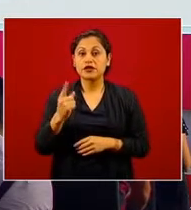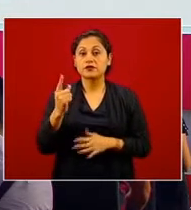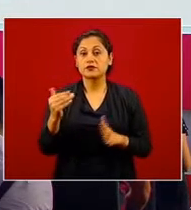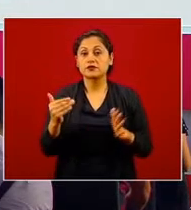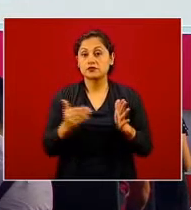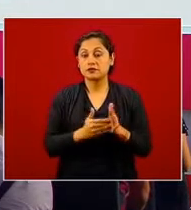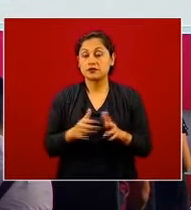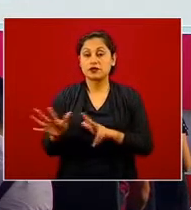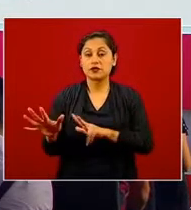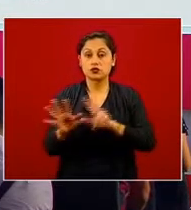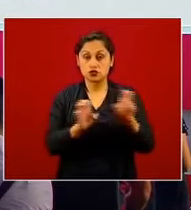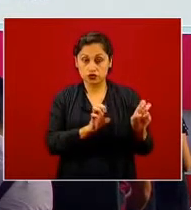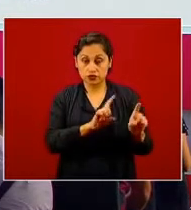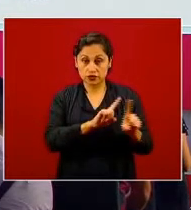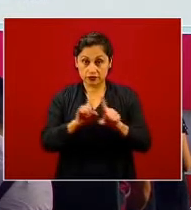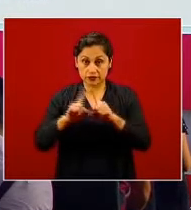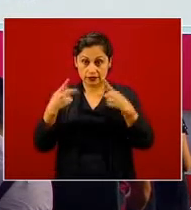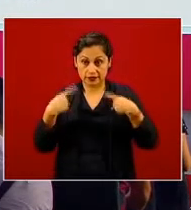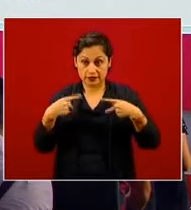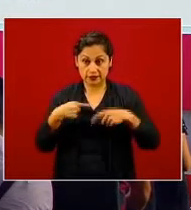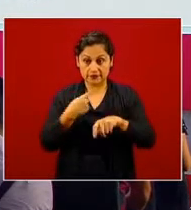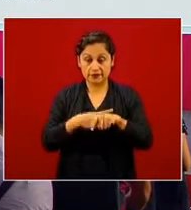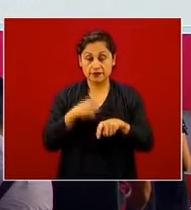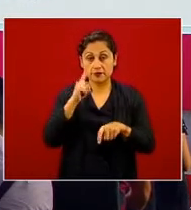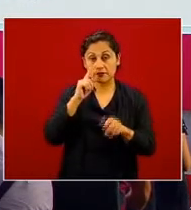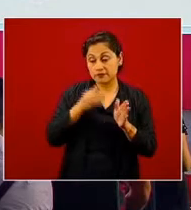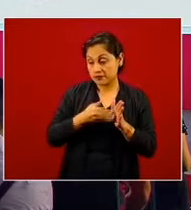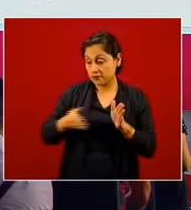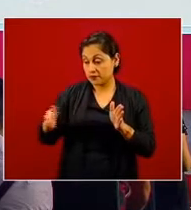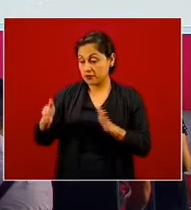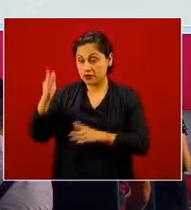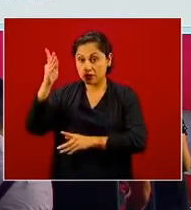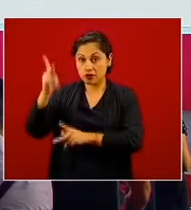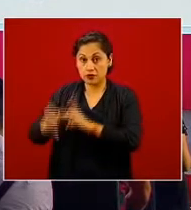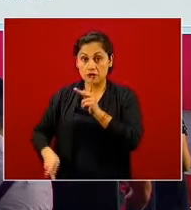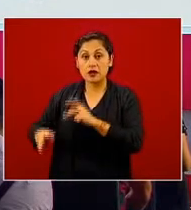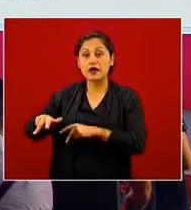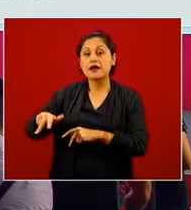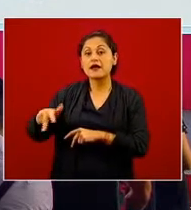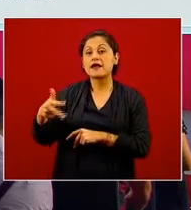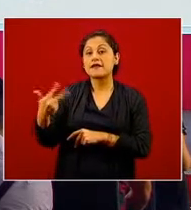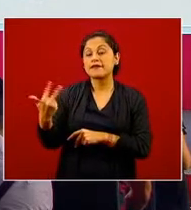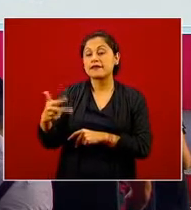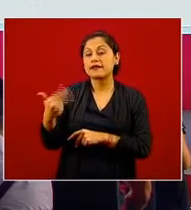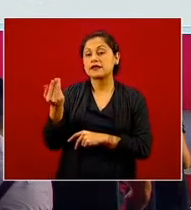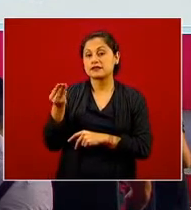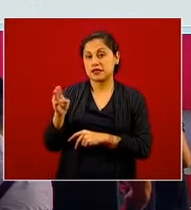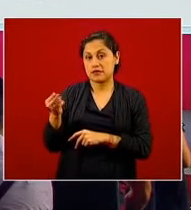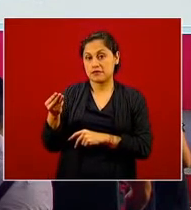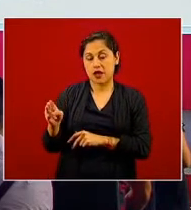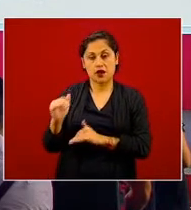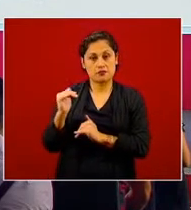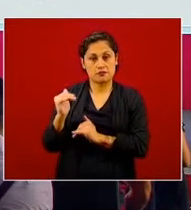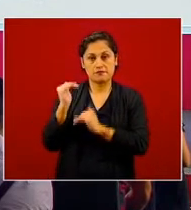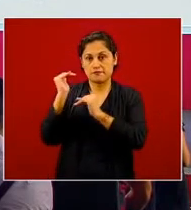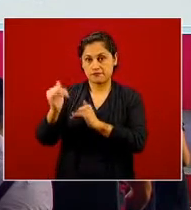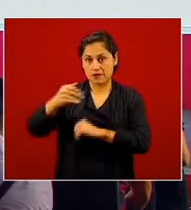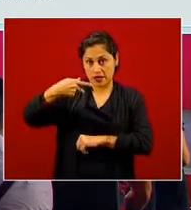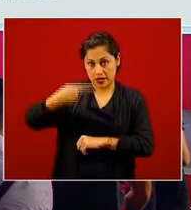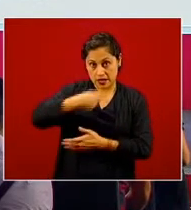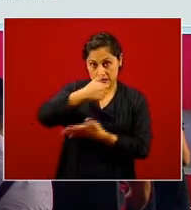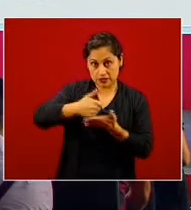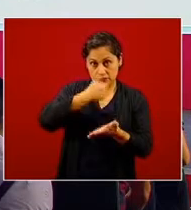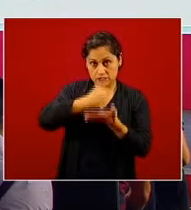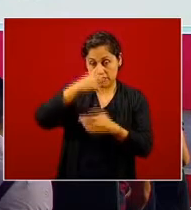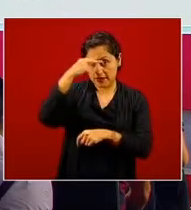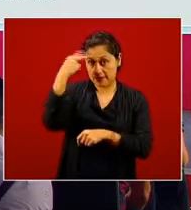We've had 21,800 cases that we have observed. Make sure, note bien here,